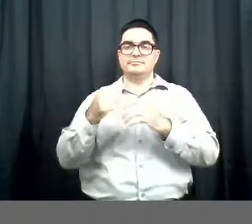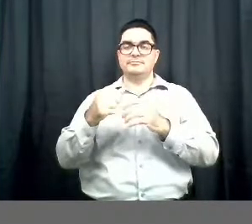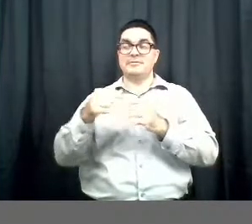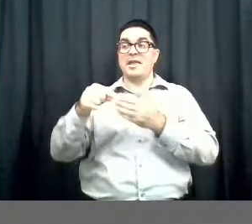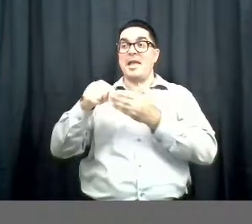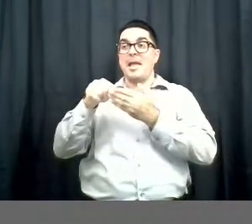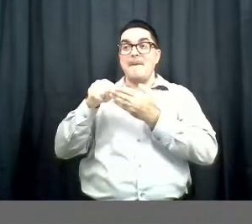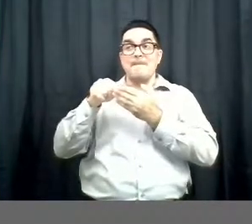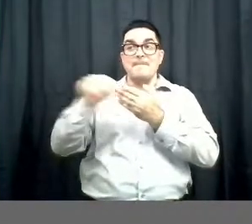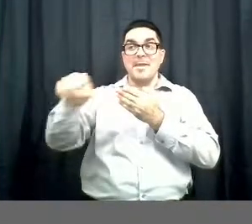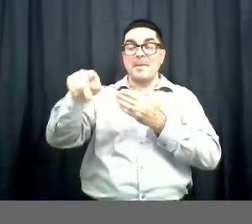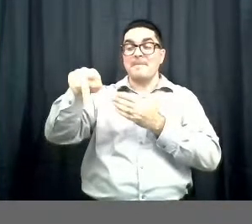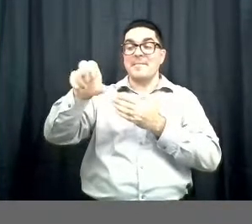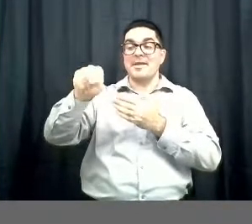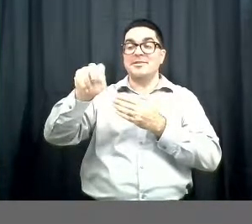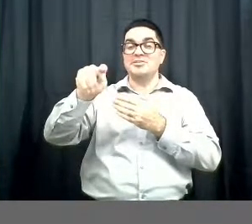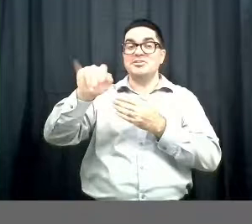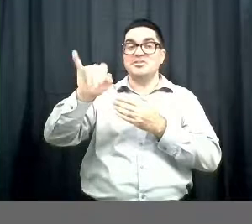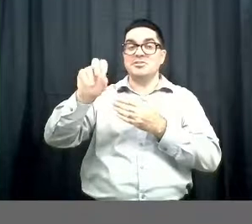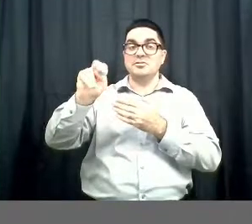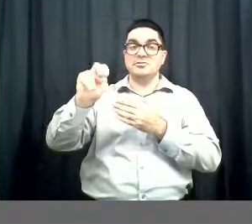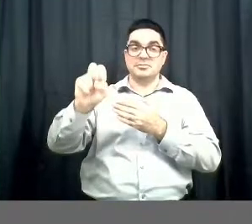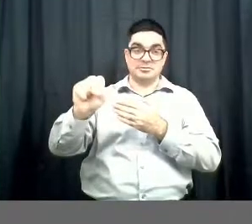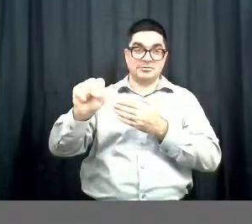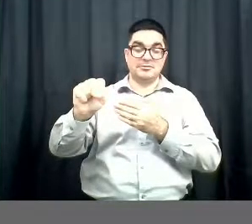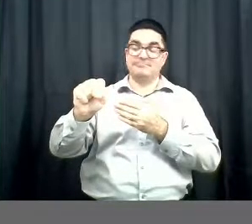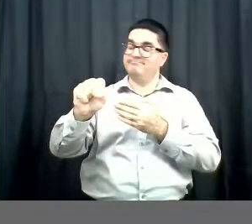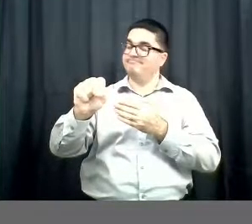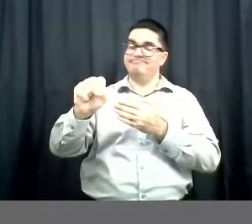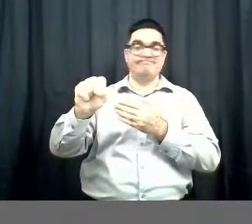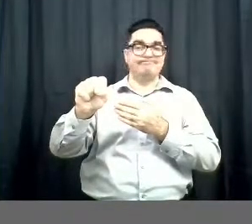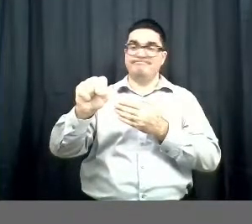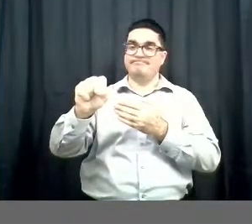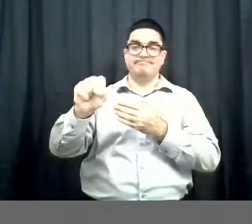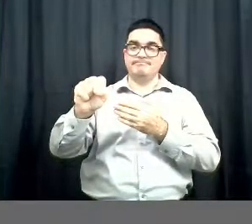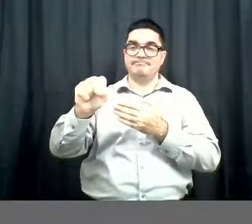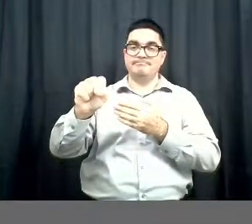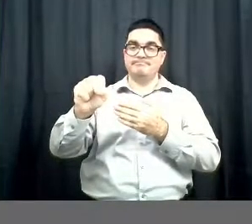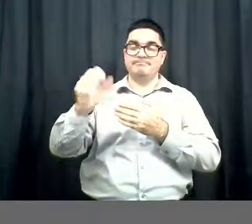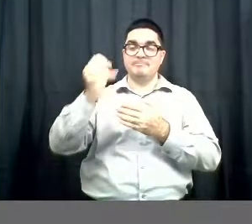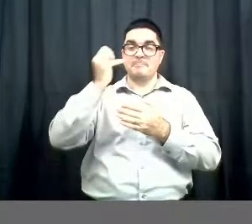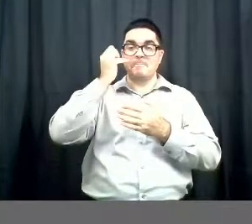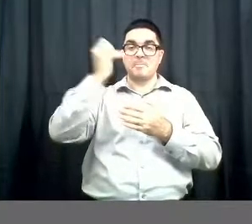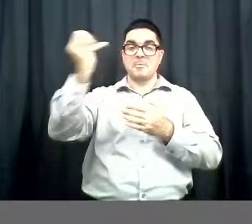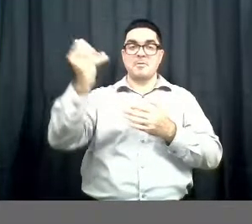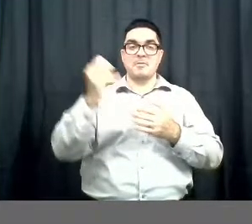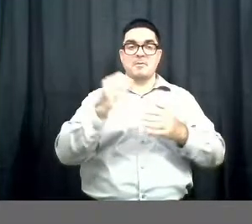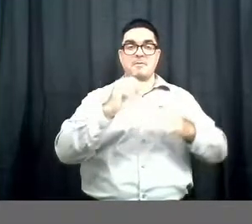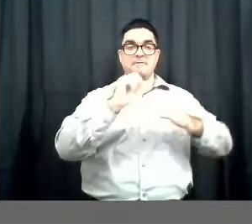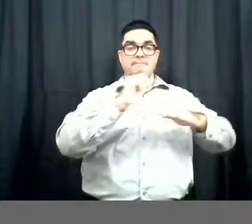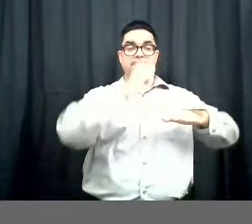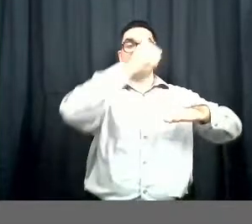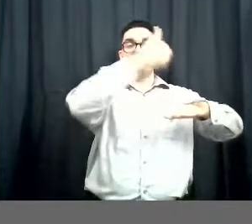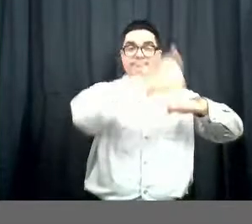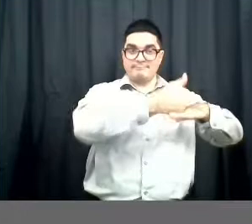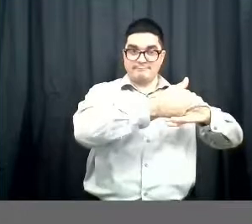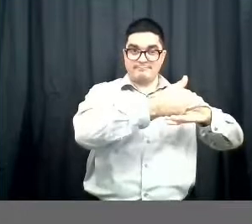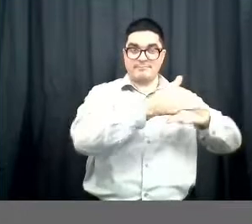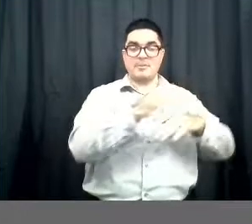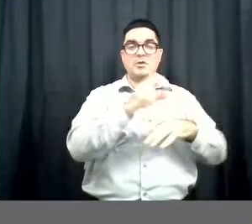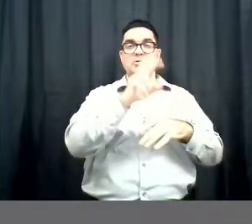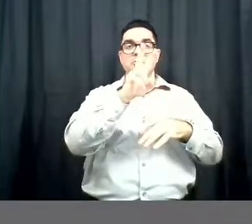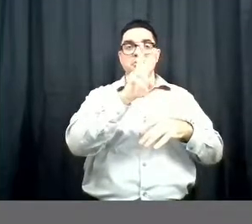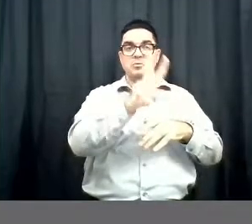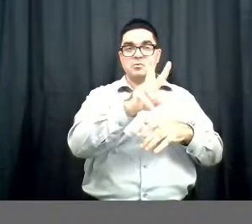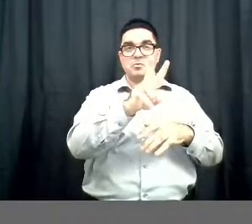year. If the move hadn't been made to pay-go, to add that $2.3 billion of government expense,